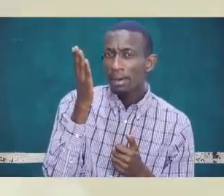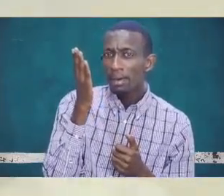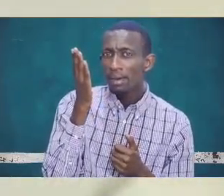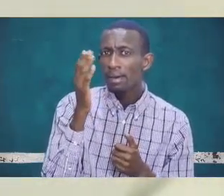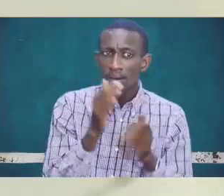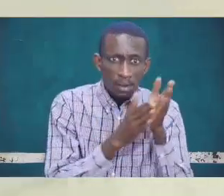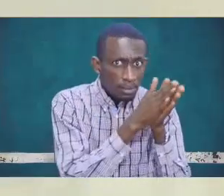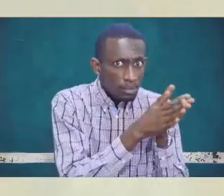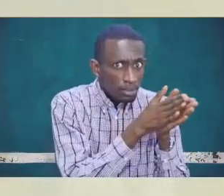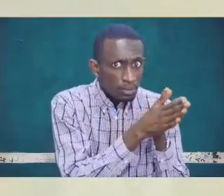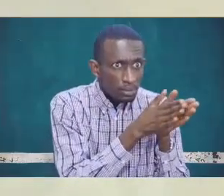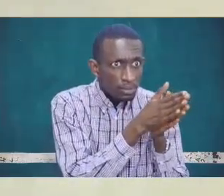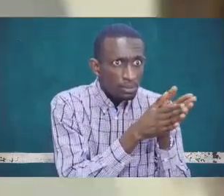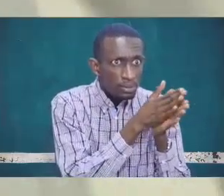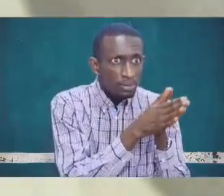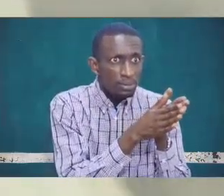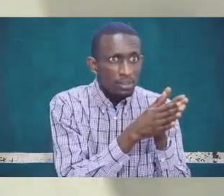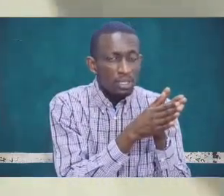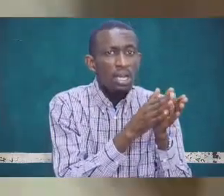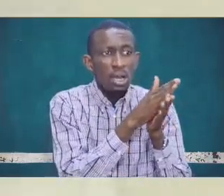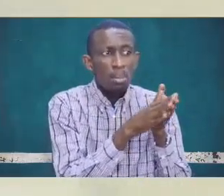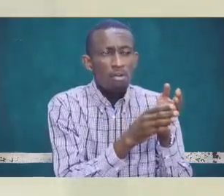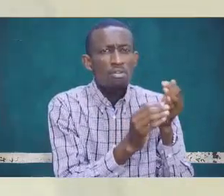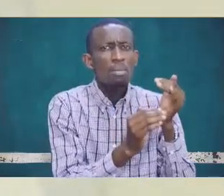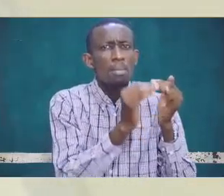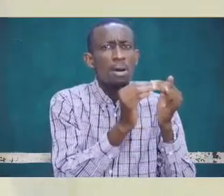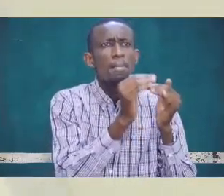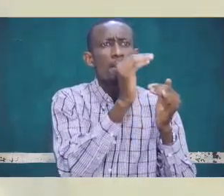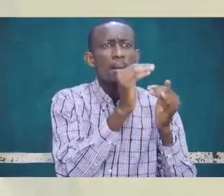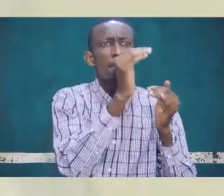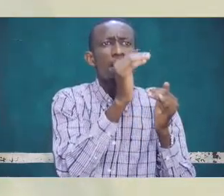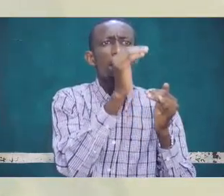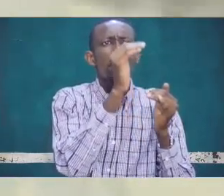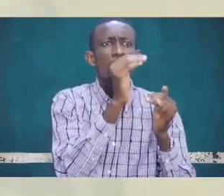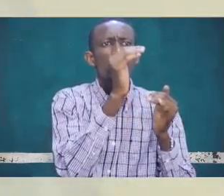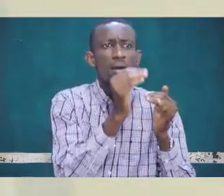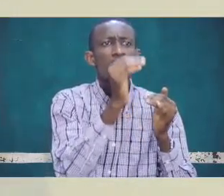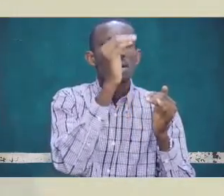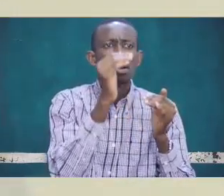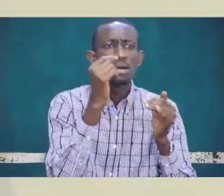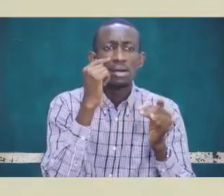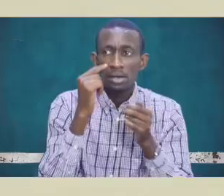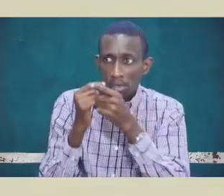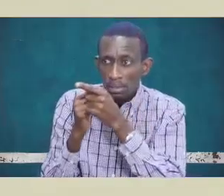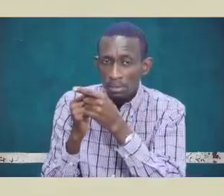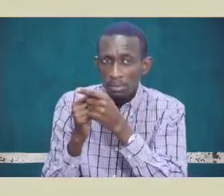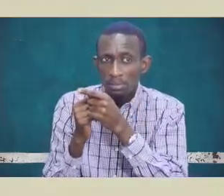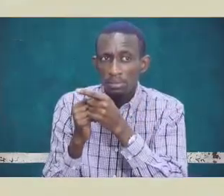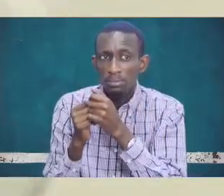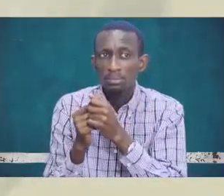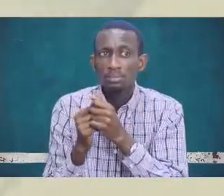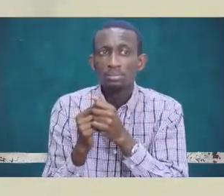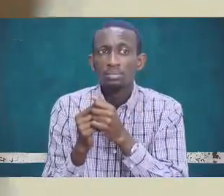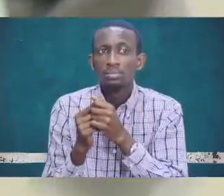oil is moving up. You can see the oil is coming here, and when you look here,